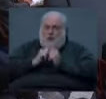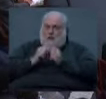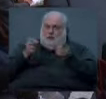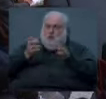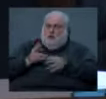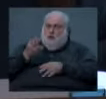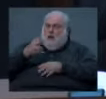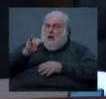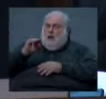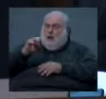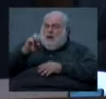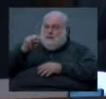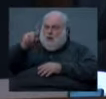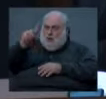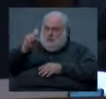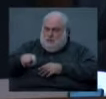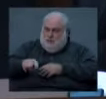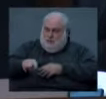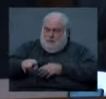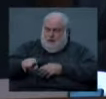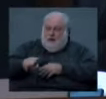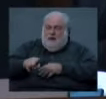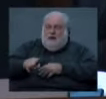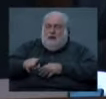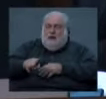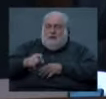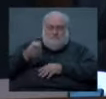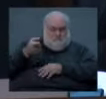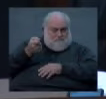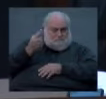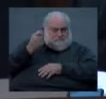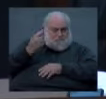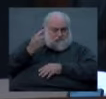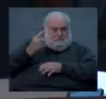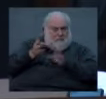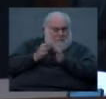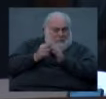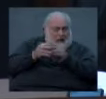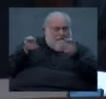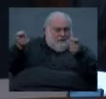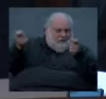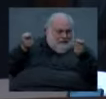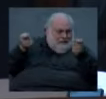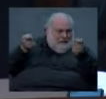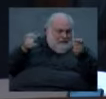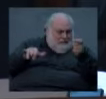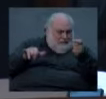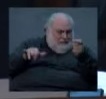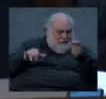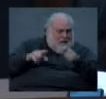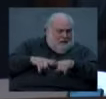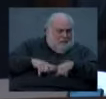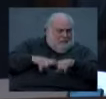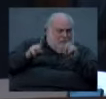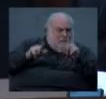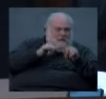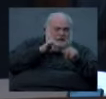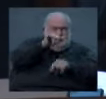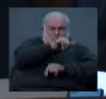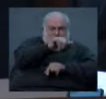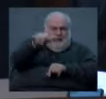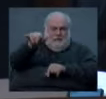Hines. For Jamie, I understand meeting facilitation and all those other things, but that's not the same